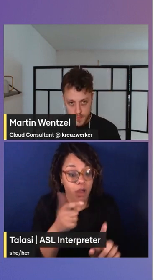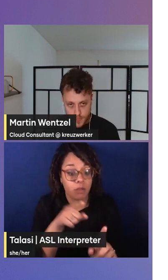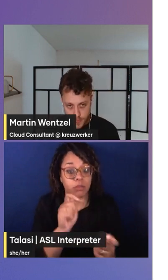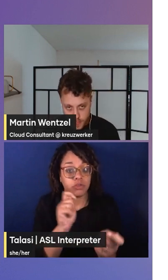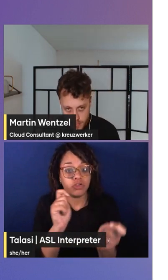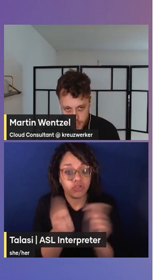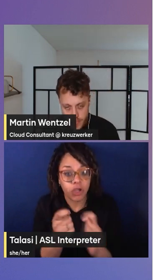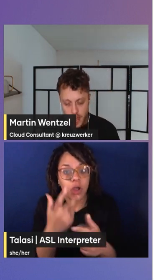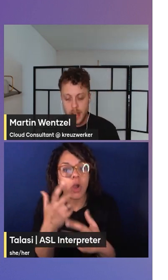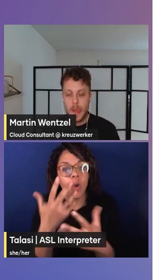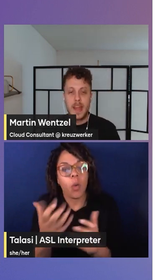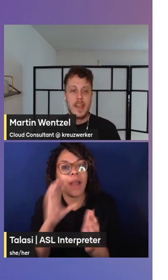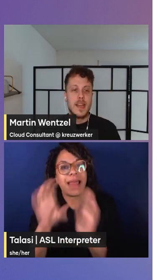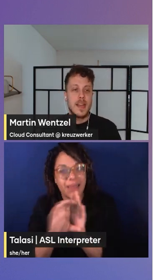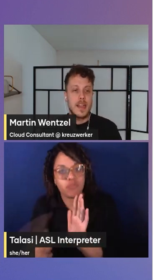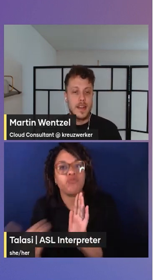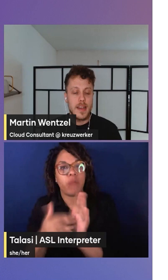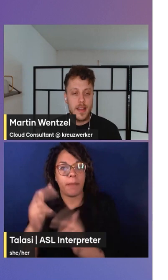rebuilt.